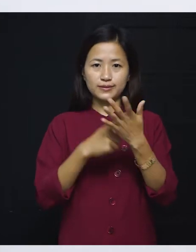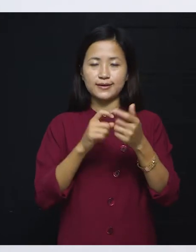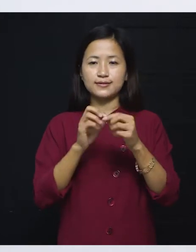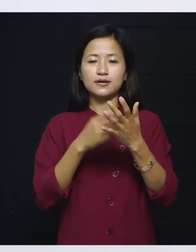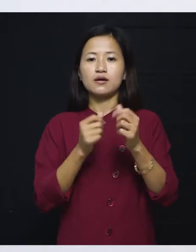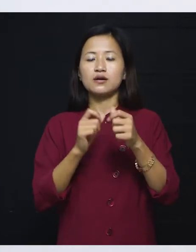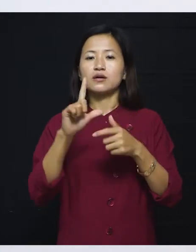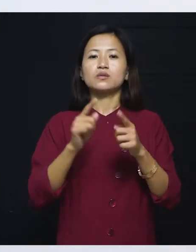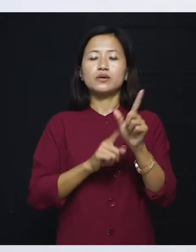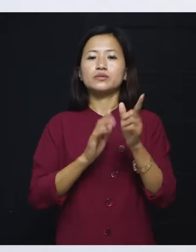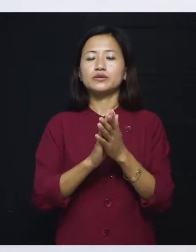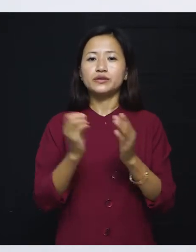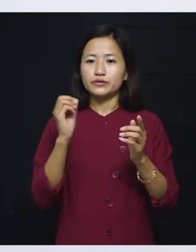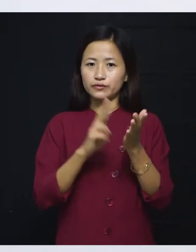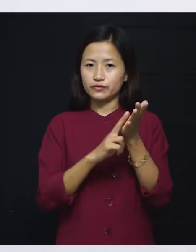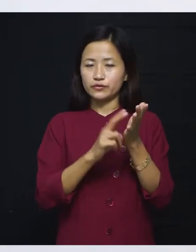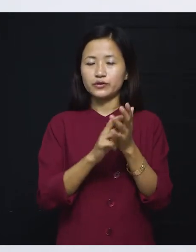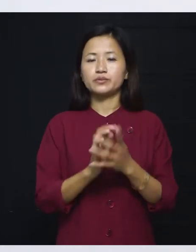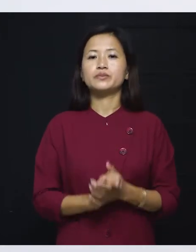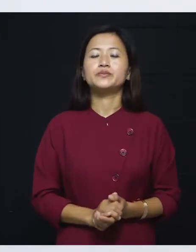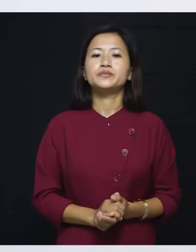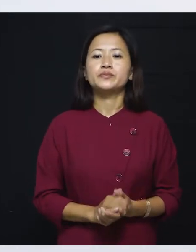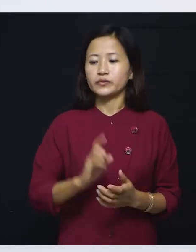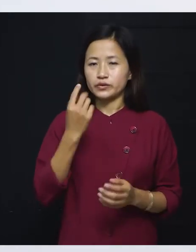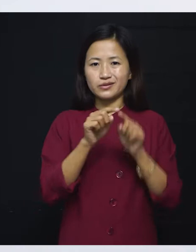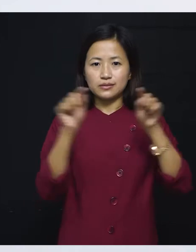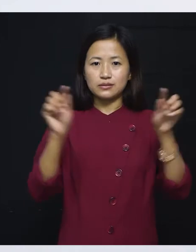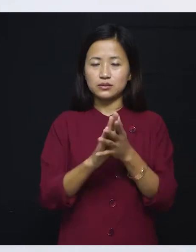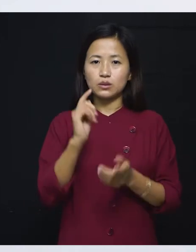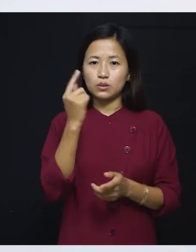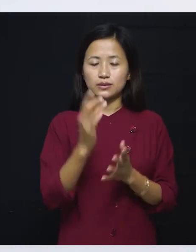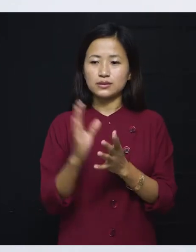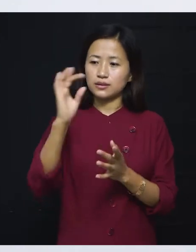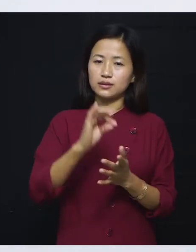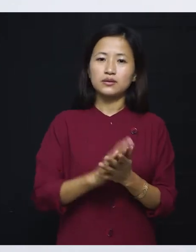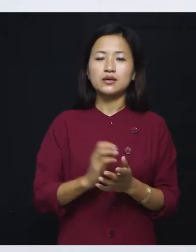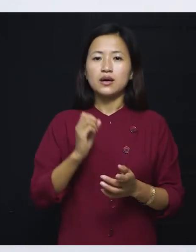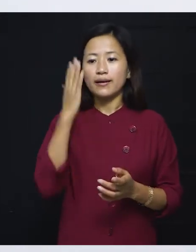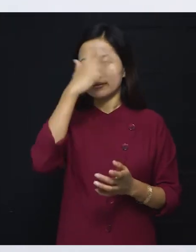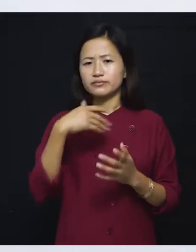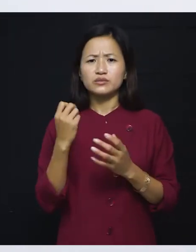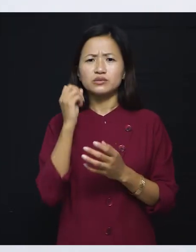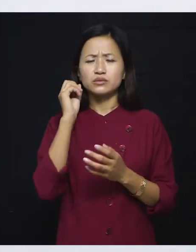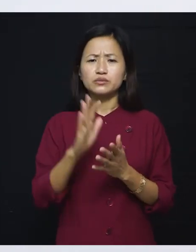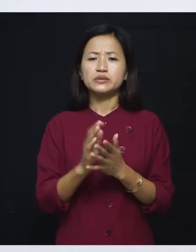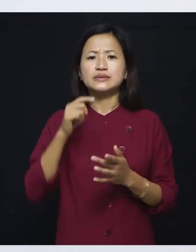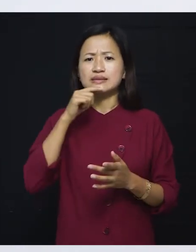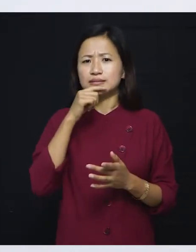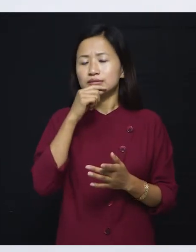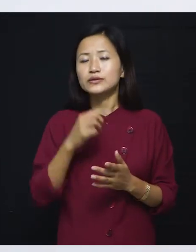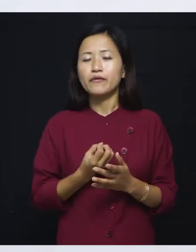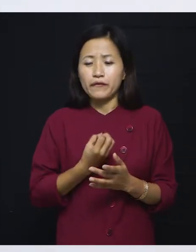help them. And here, if we look at this sentence once again, the rose is a beautiful flower, the word